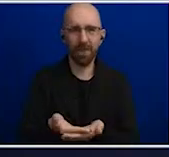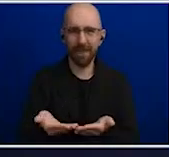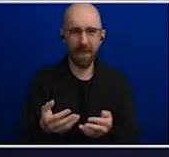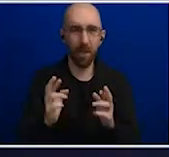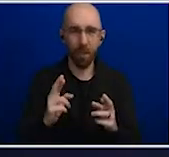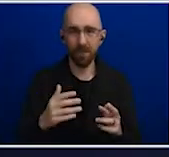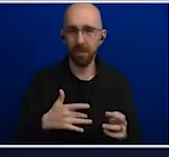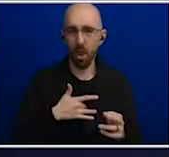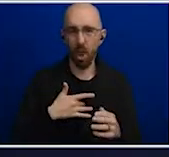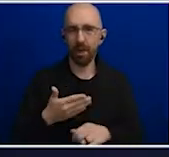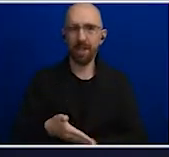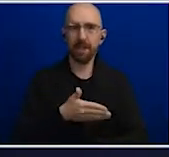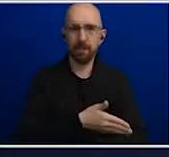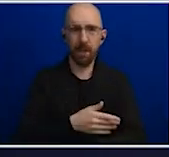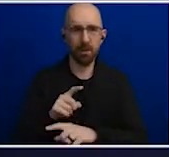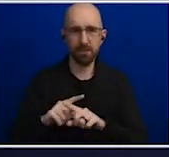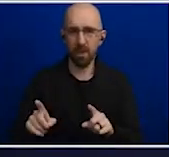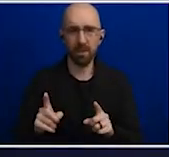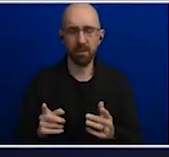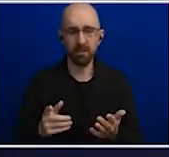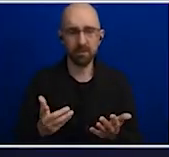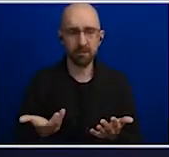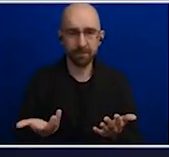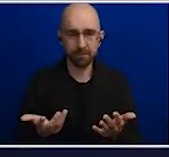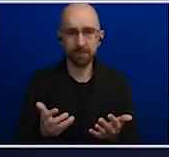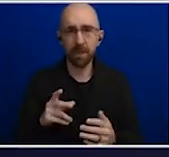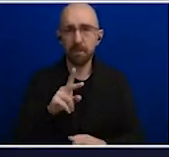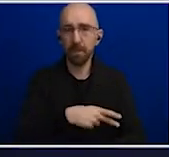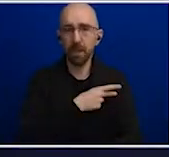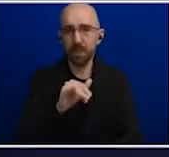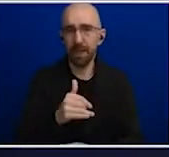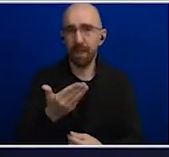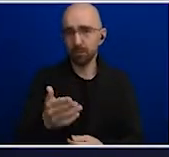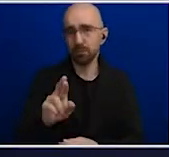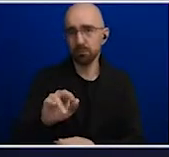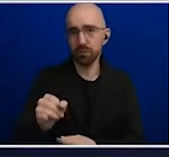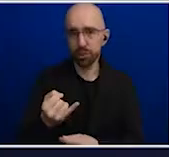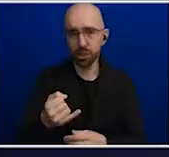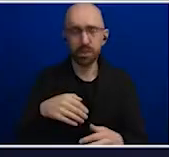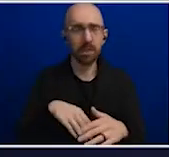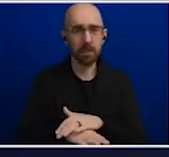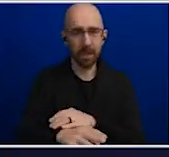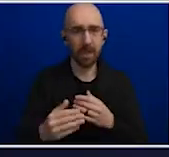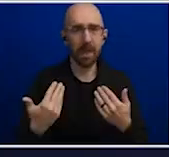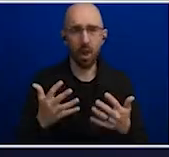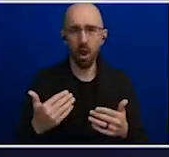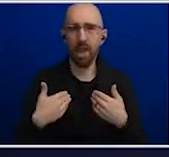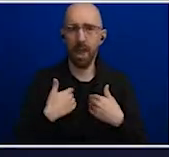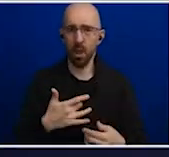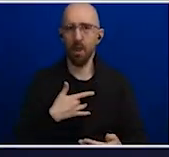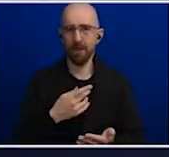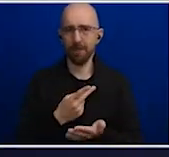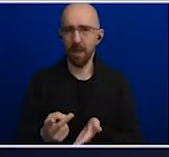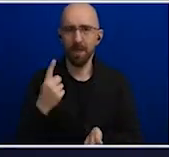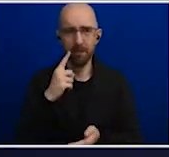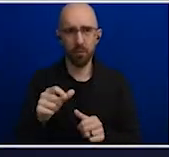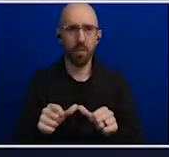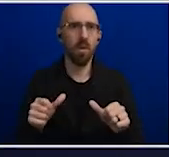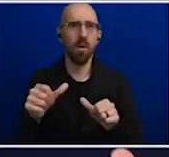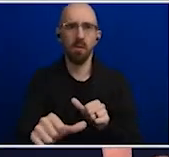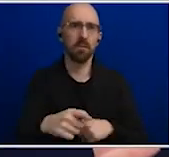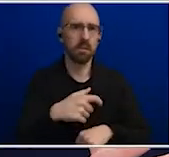But when patients like Richard come in that have already had heart failure for a long period of time, have been